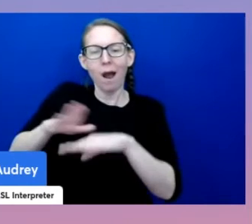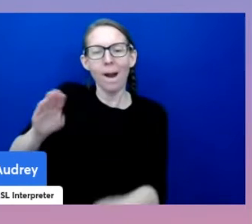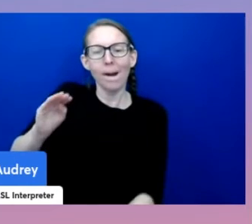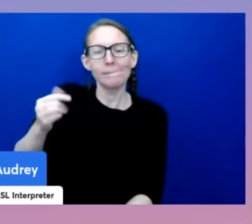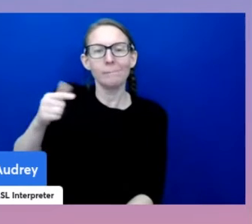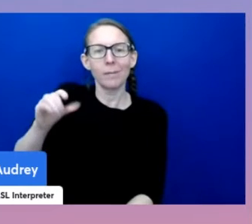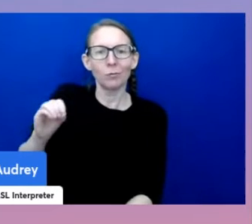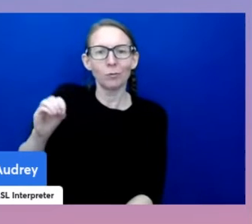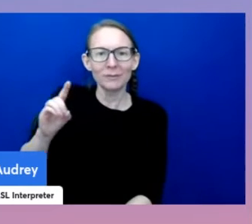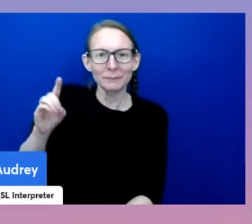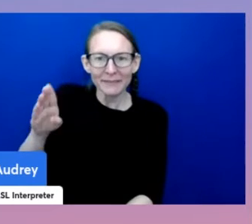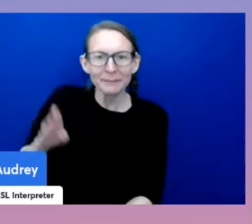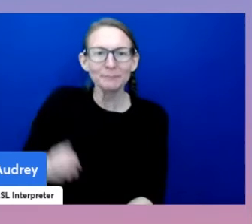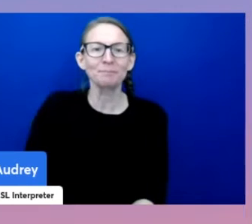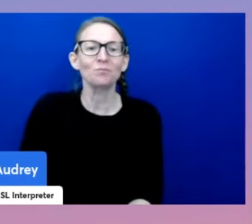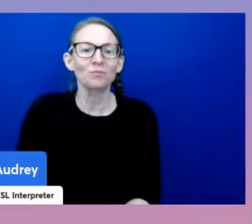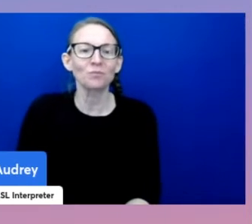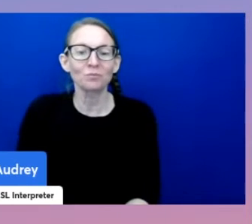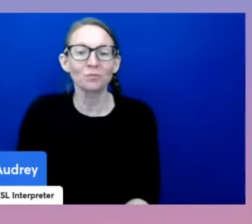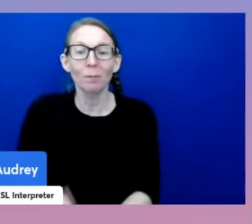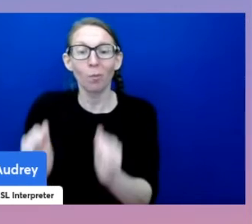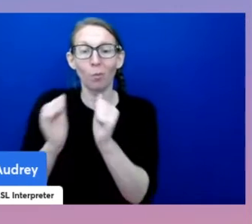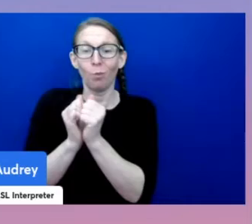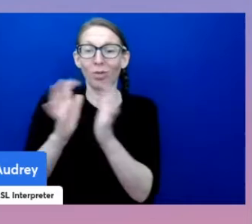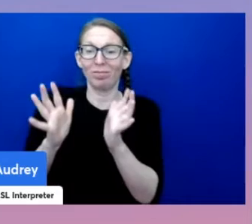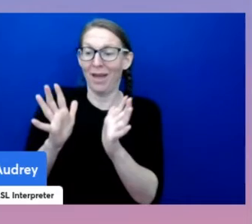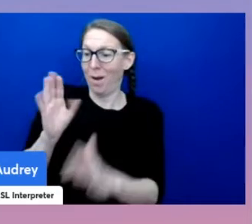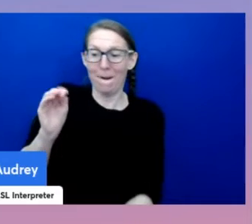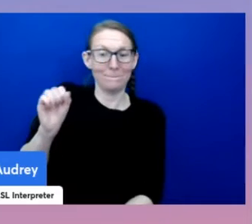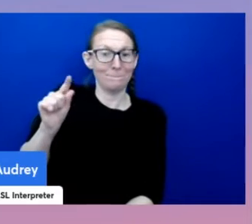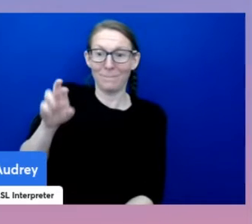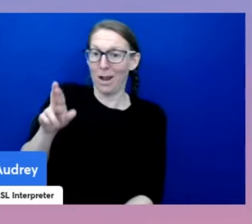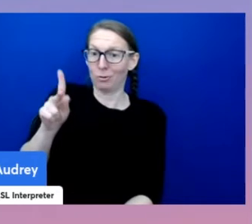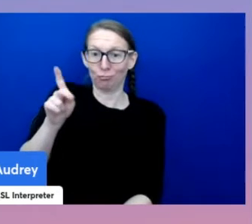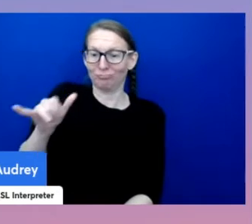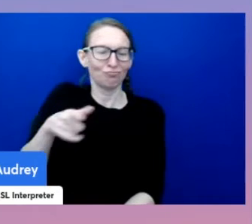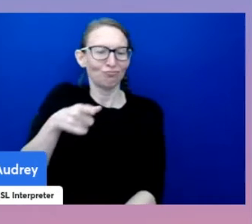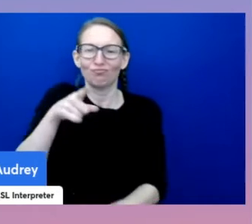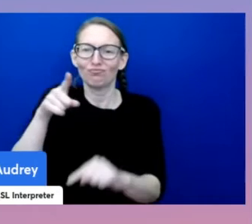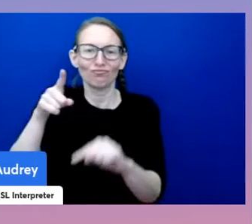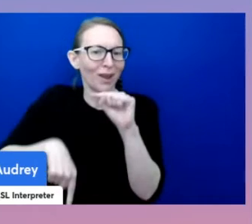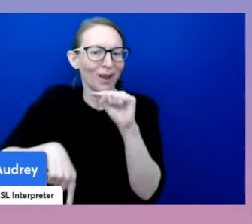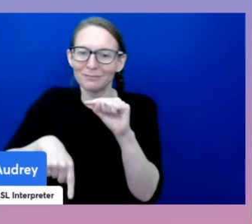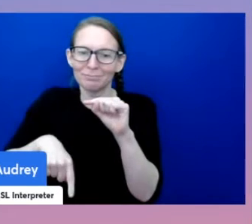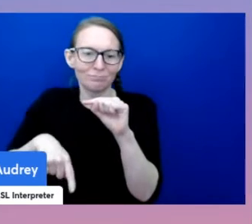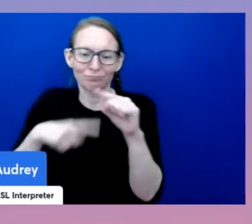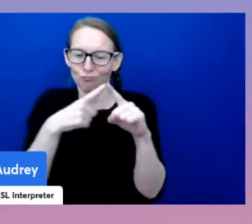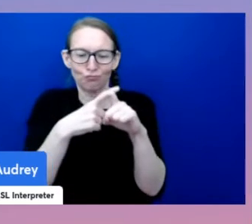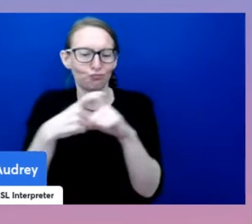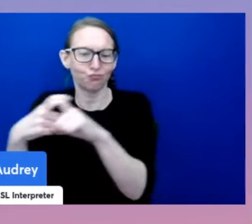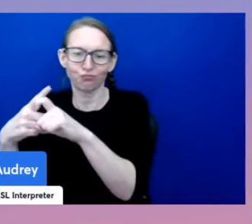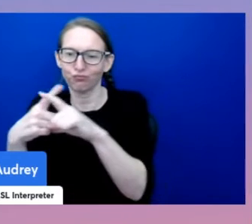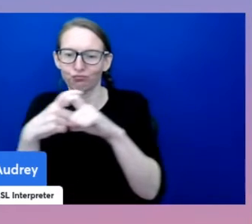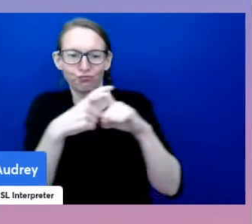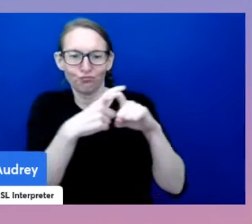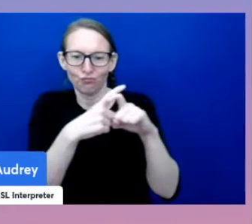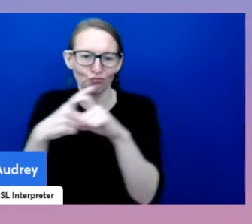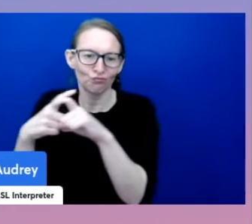But without master key, you cannot decrypt or decrypt